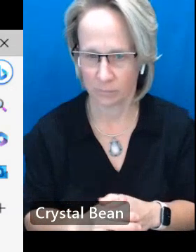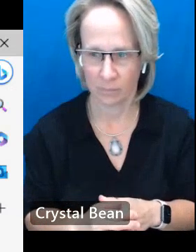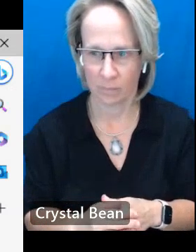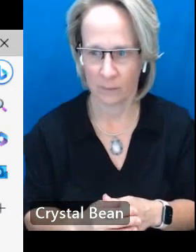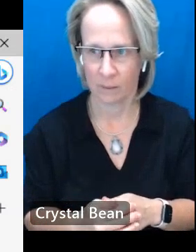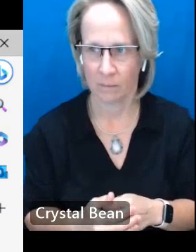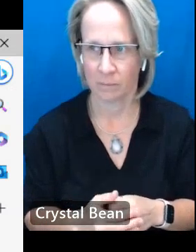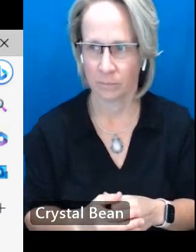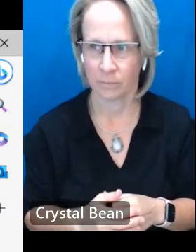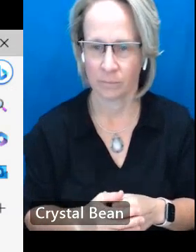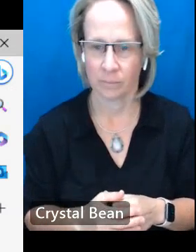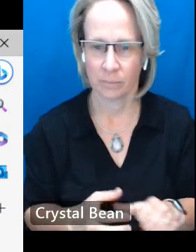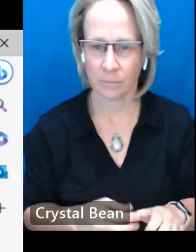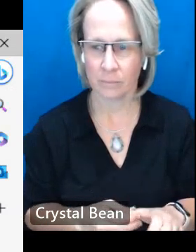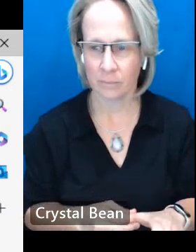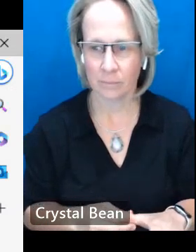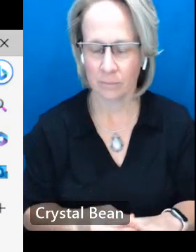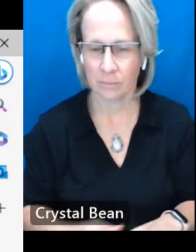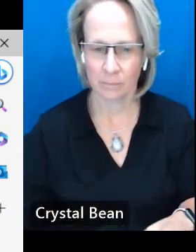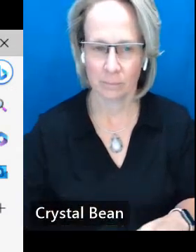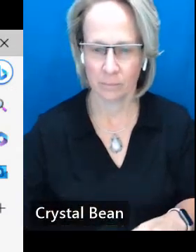We go back to,